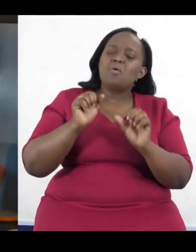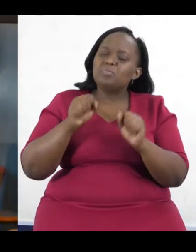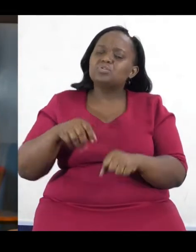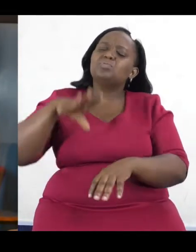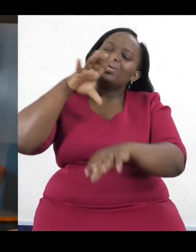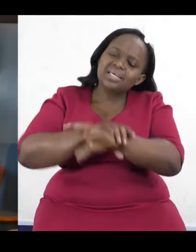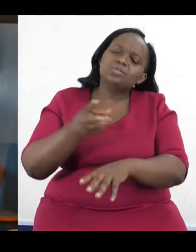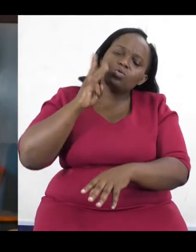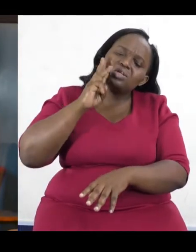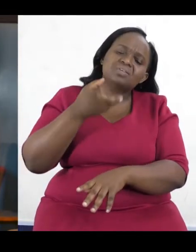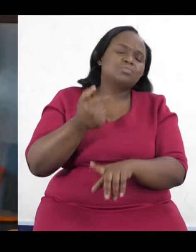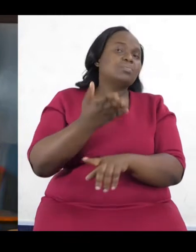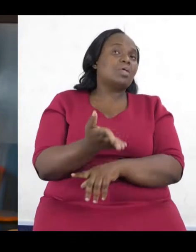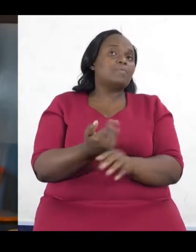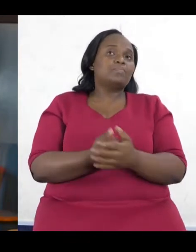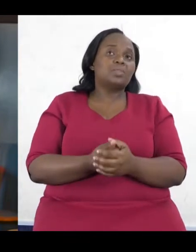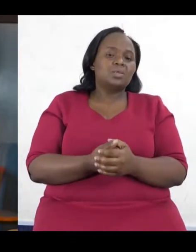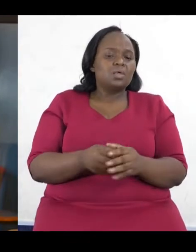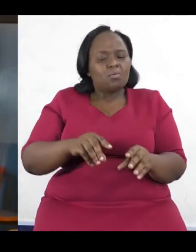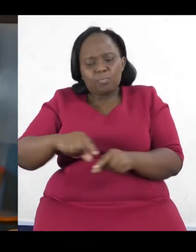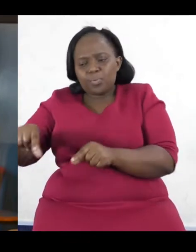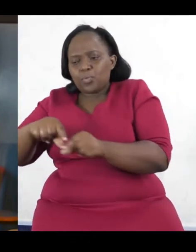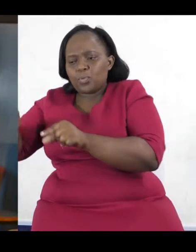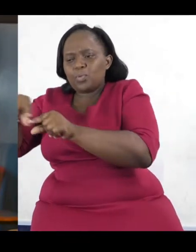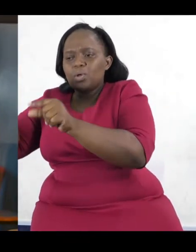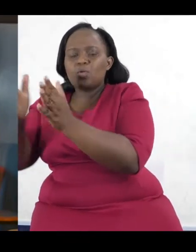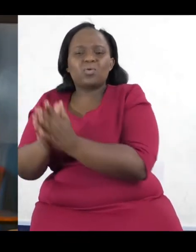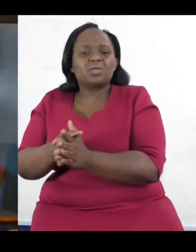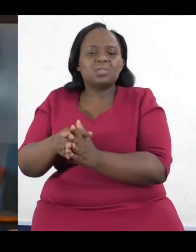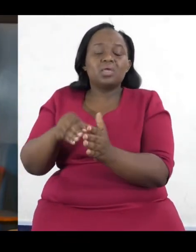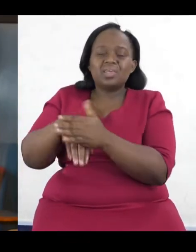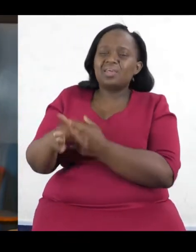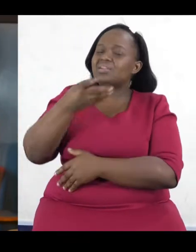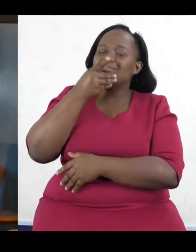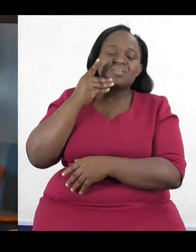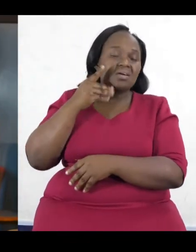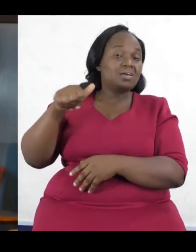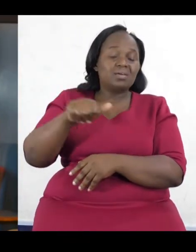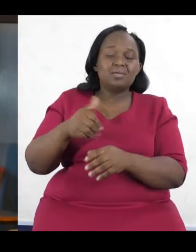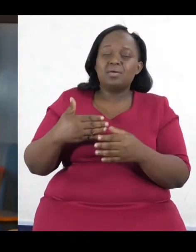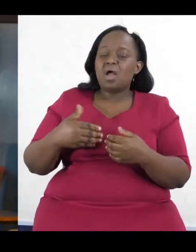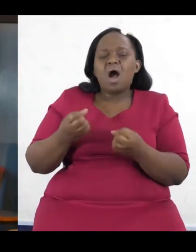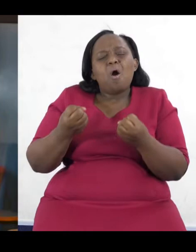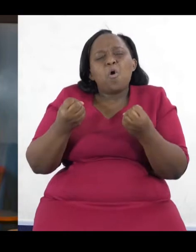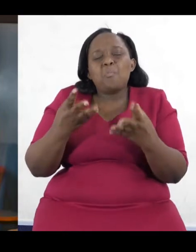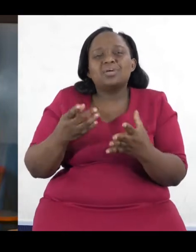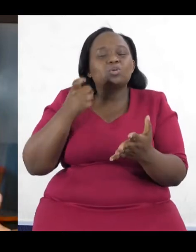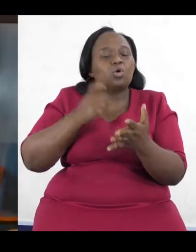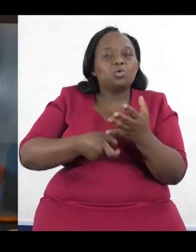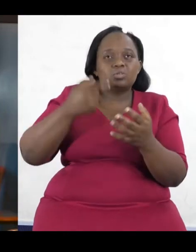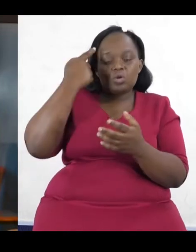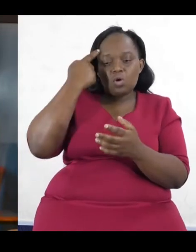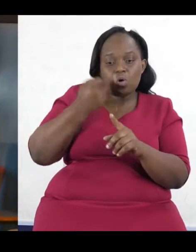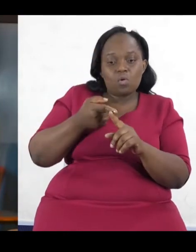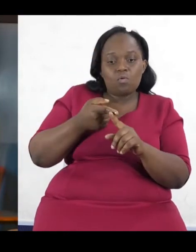water from such water bodies, pipe it even to semi-arid areas. I ask myself, how much would it cost to build a pipeline from